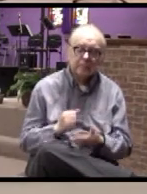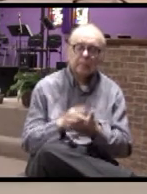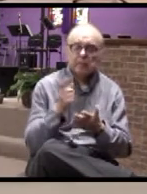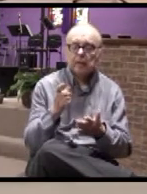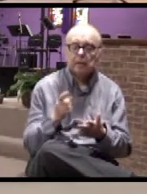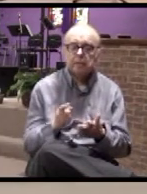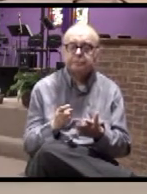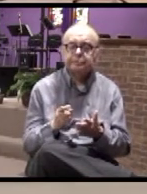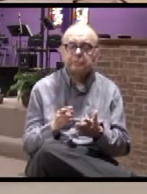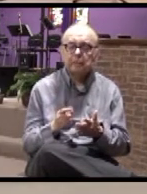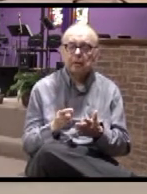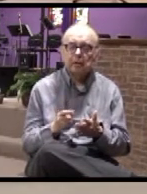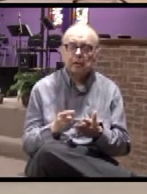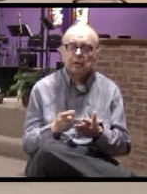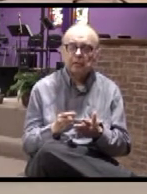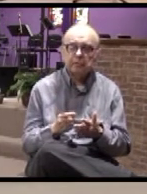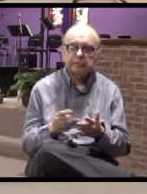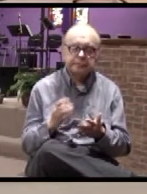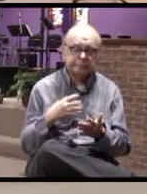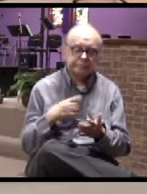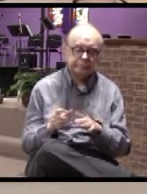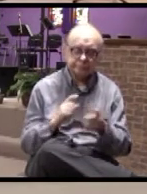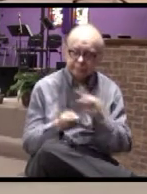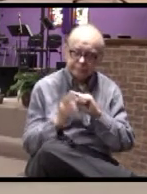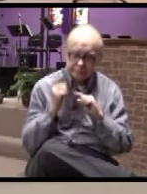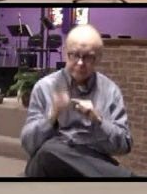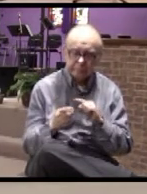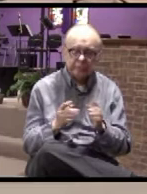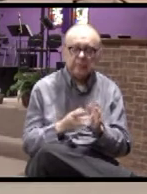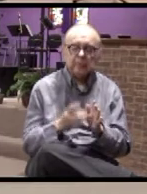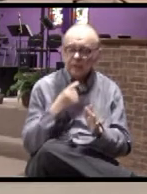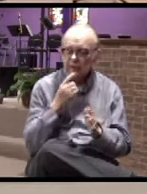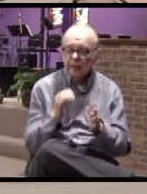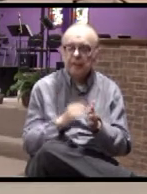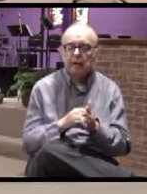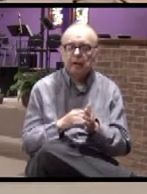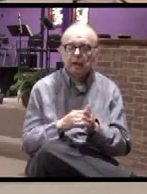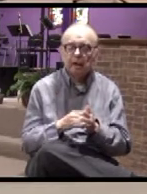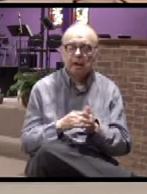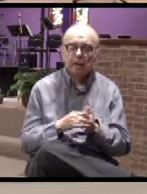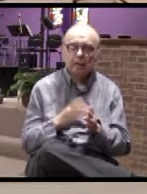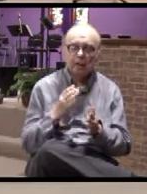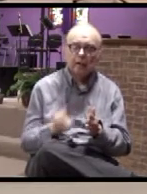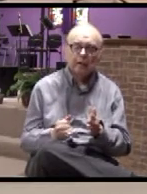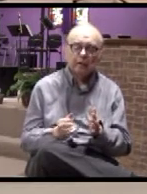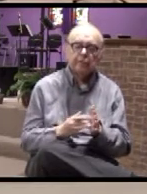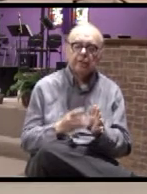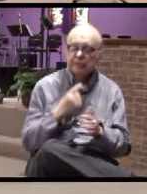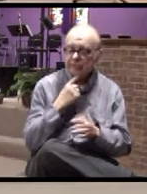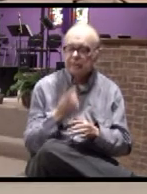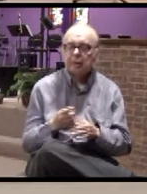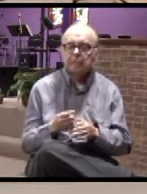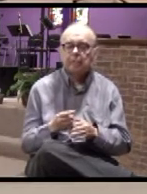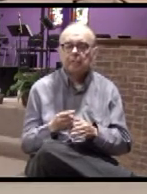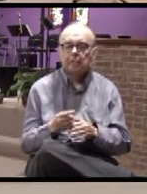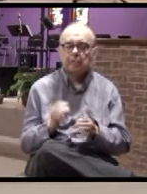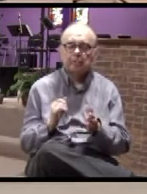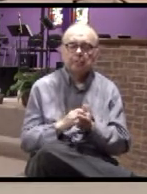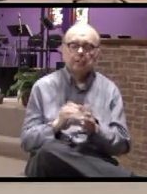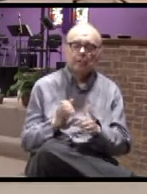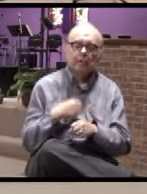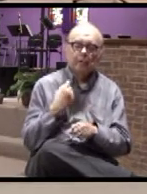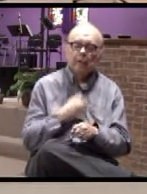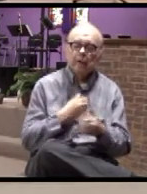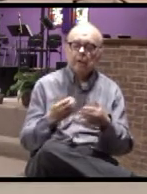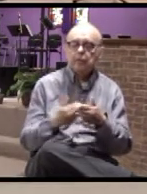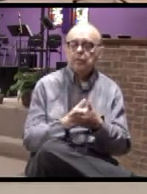you. I can change you. This is why he says that he makes us a